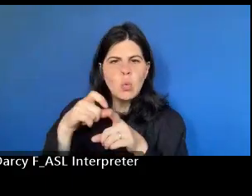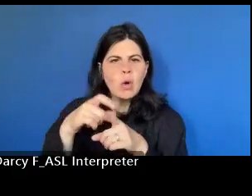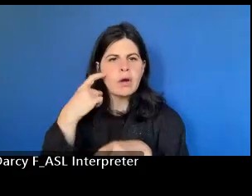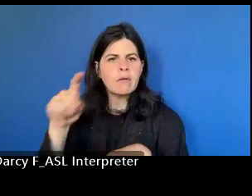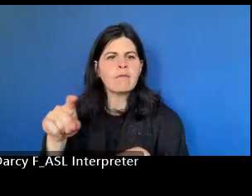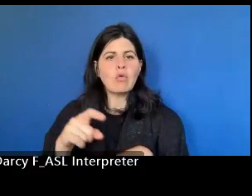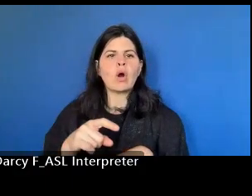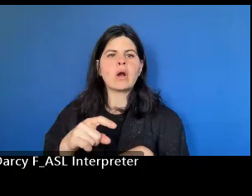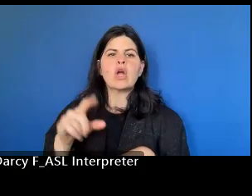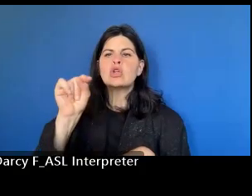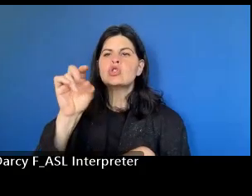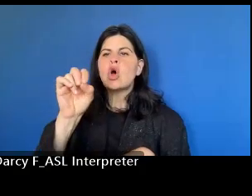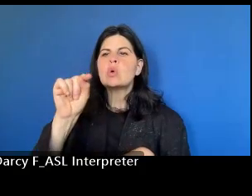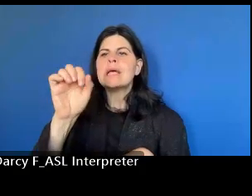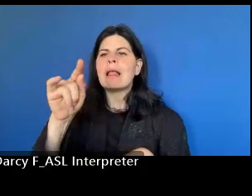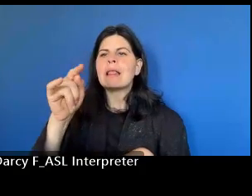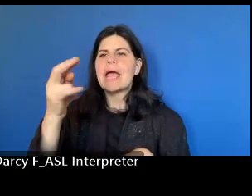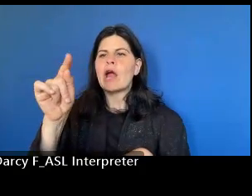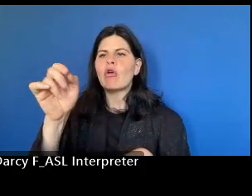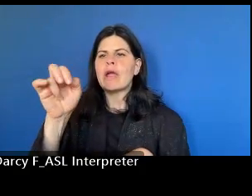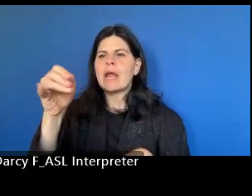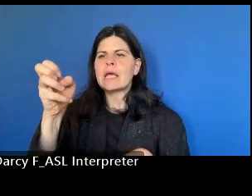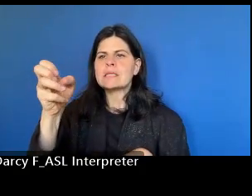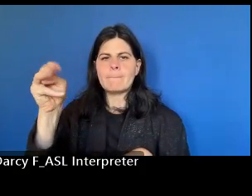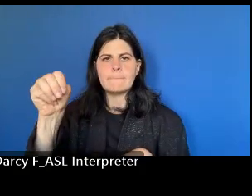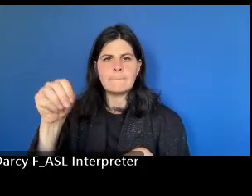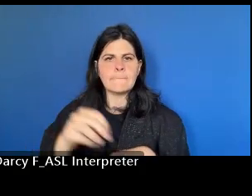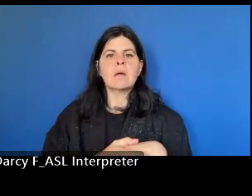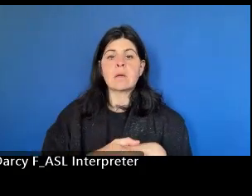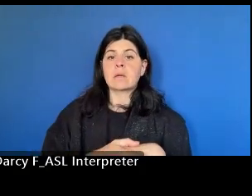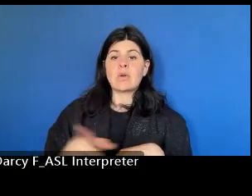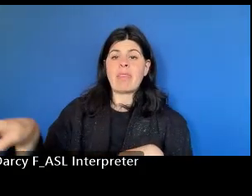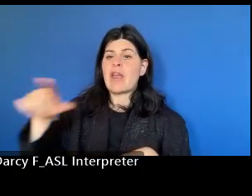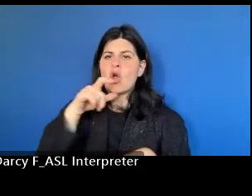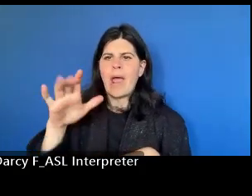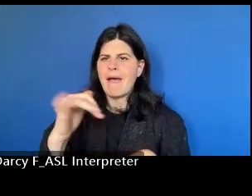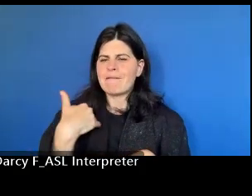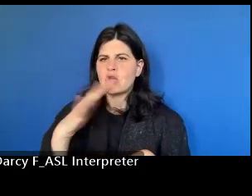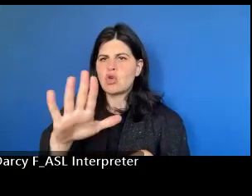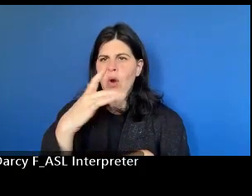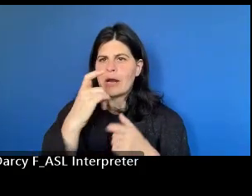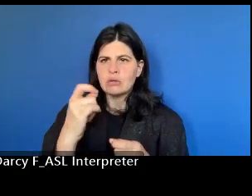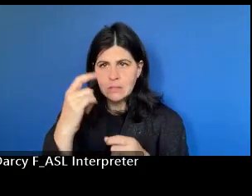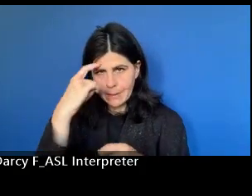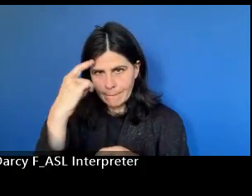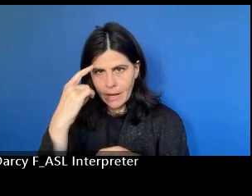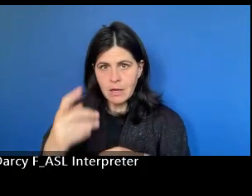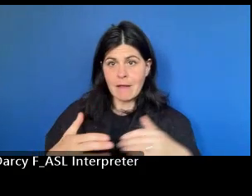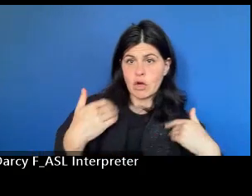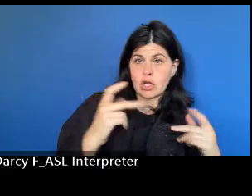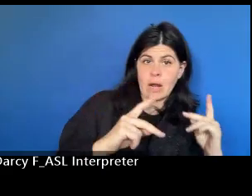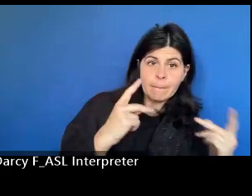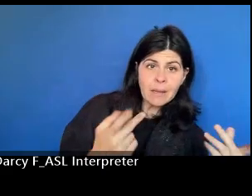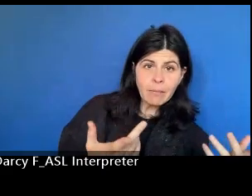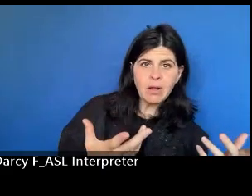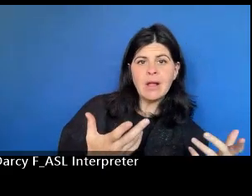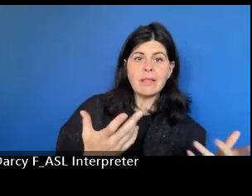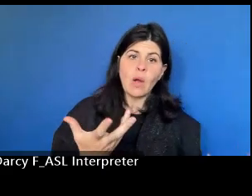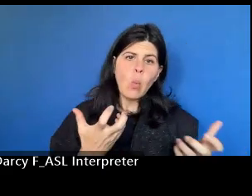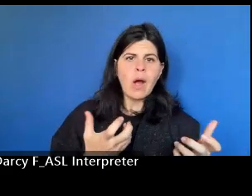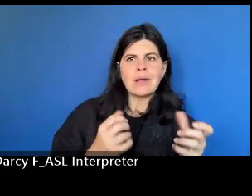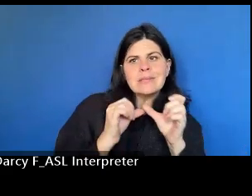do not have your best interests in mind. And for the younger people who are all cool with the sustainable, you need to do a little bit more research. You need to look into